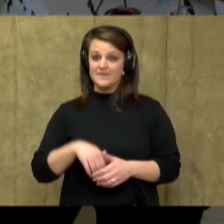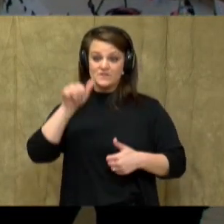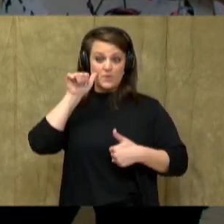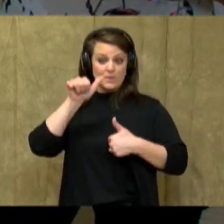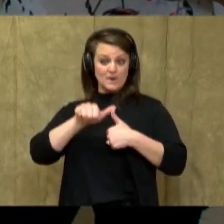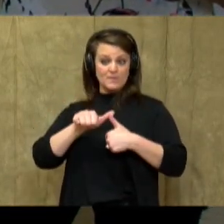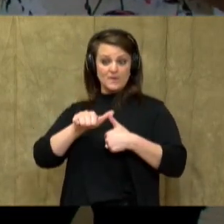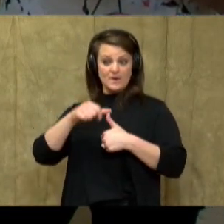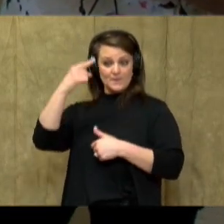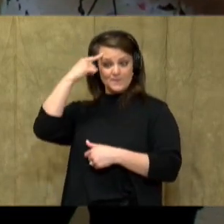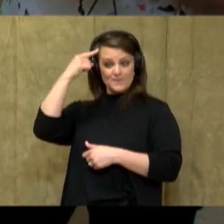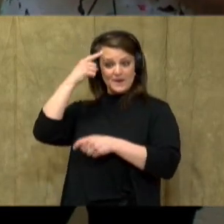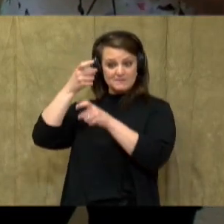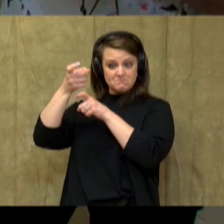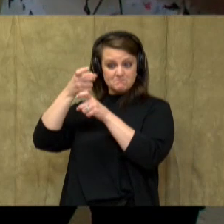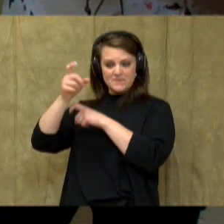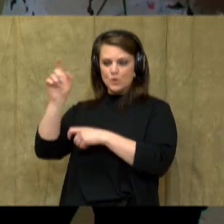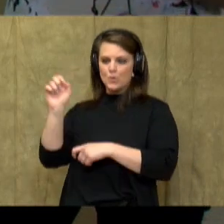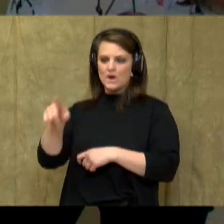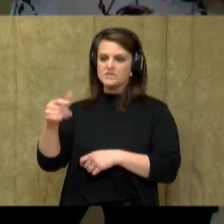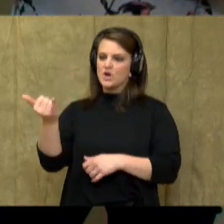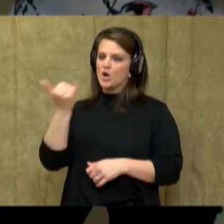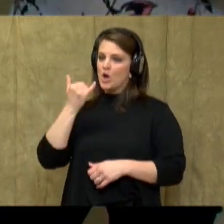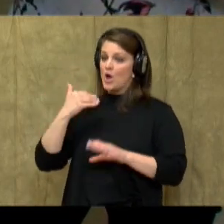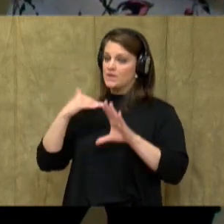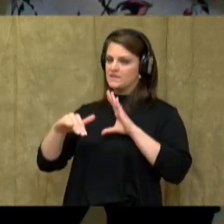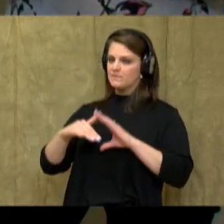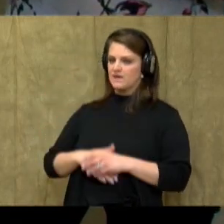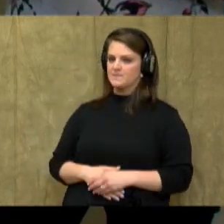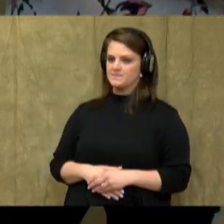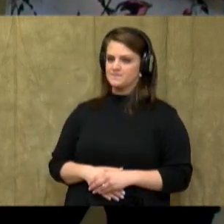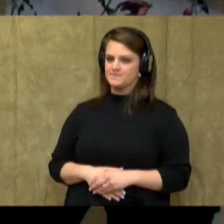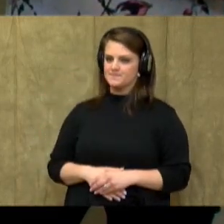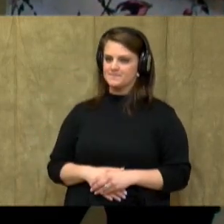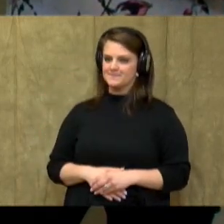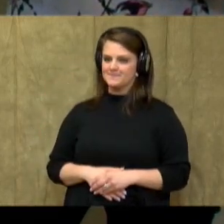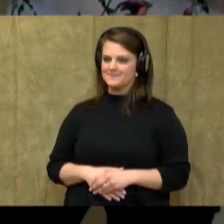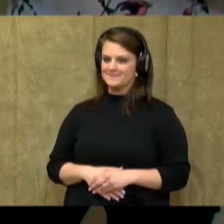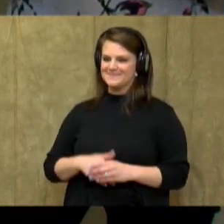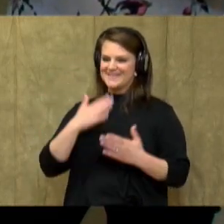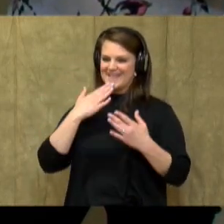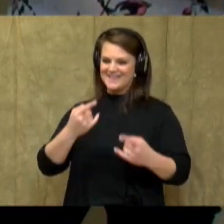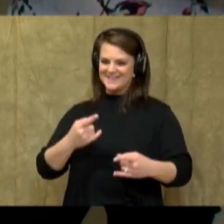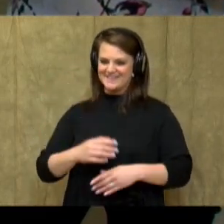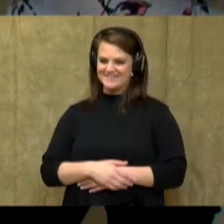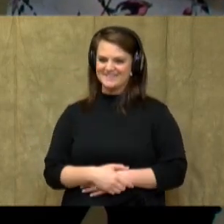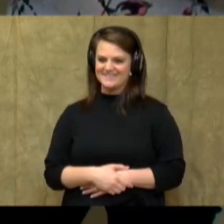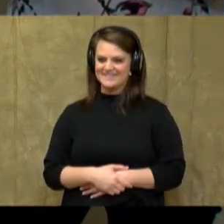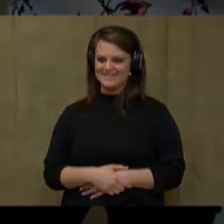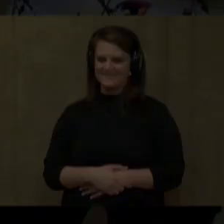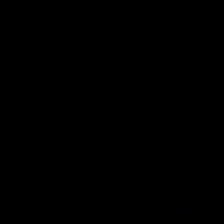Remember, brain teasers or questions, give me a call or email. Thank you.